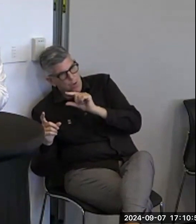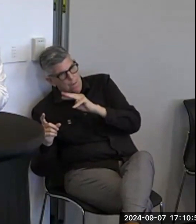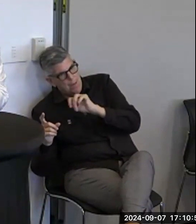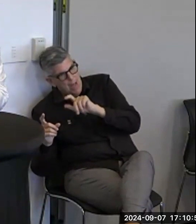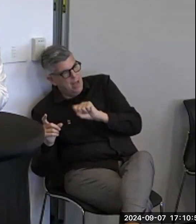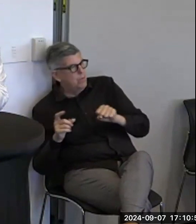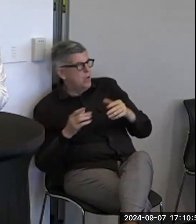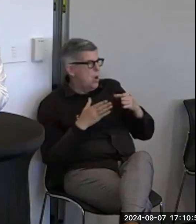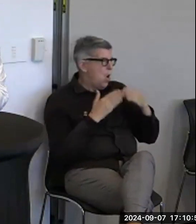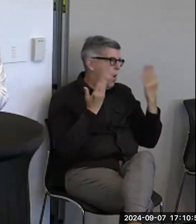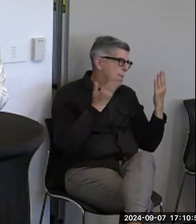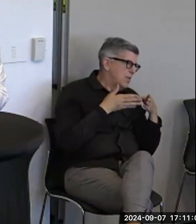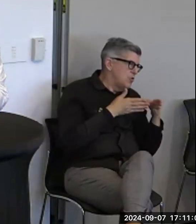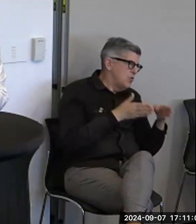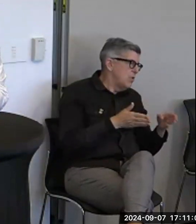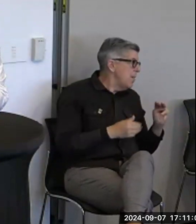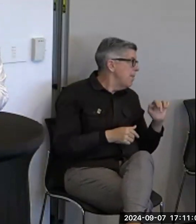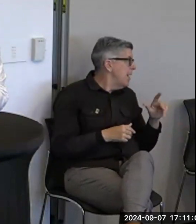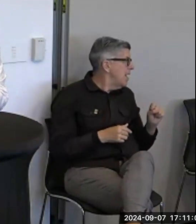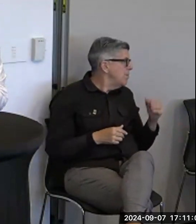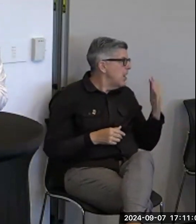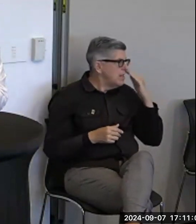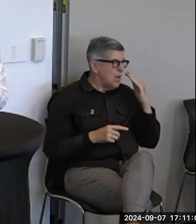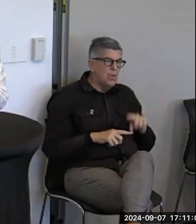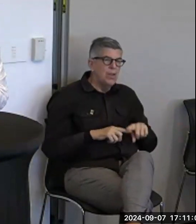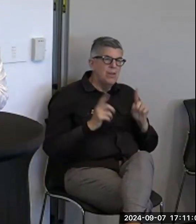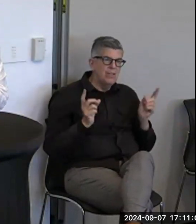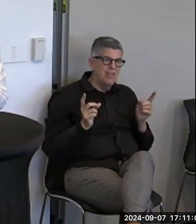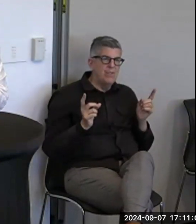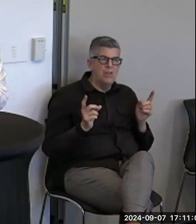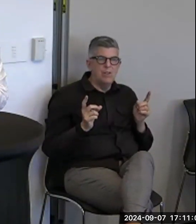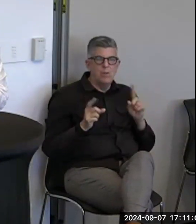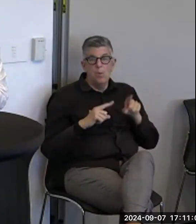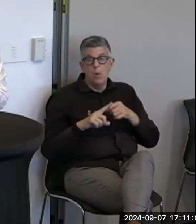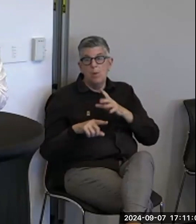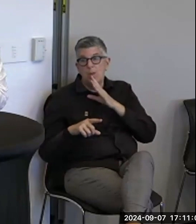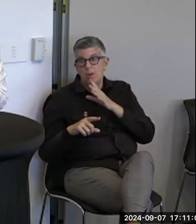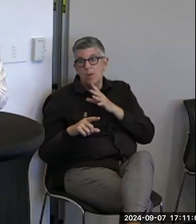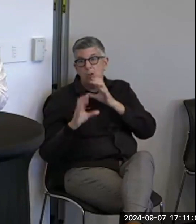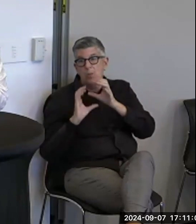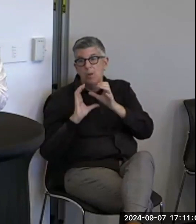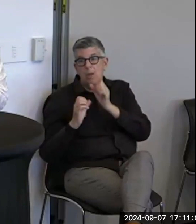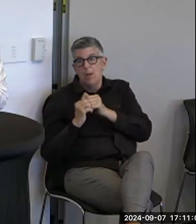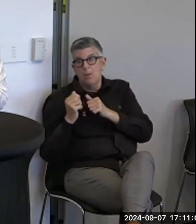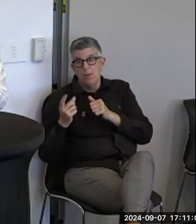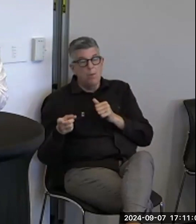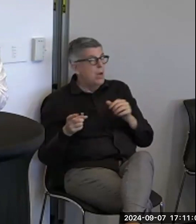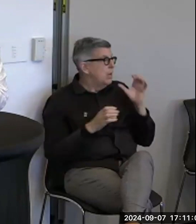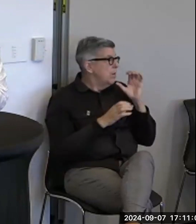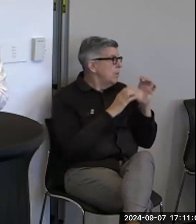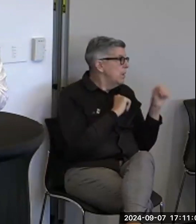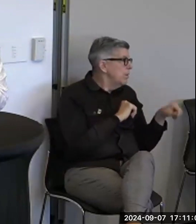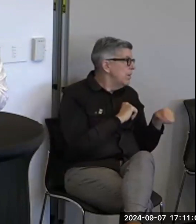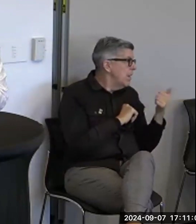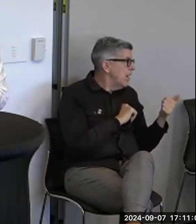know there's a difference, but can you elaborate on when we're talking to one and when we're talking to the other in the website?